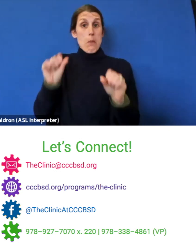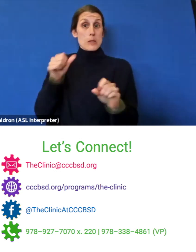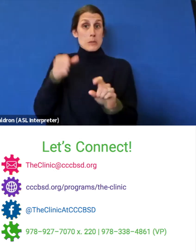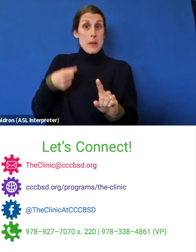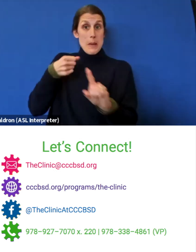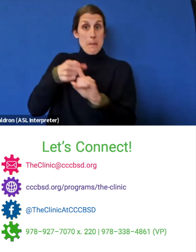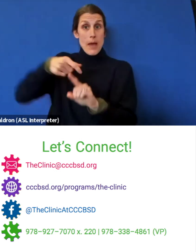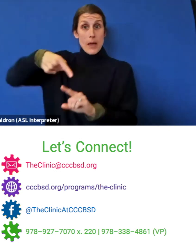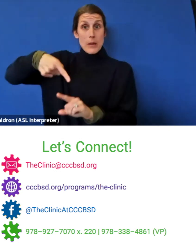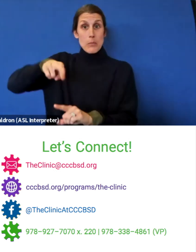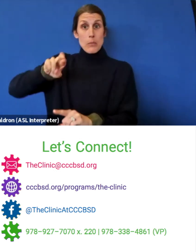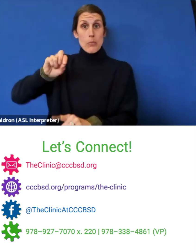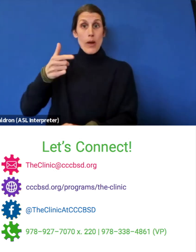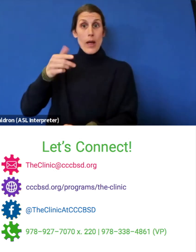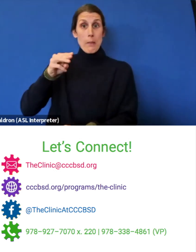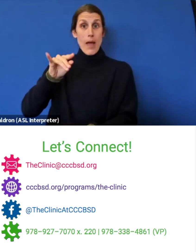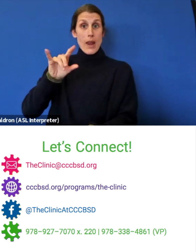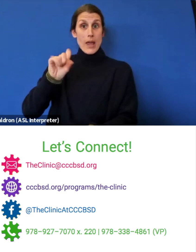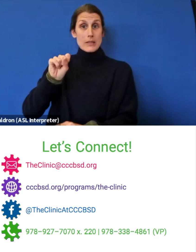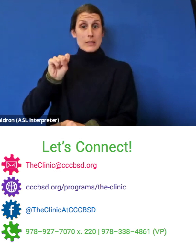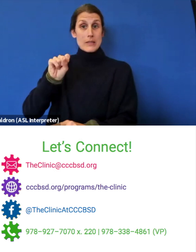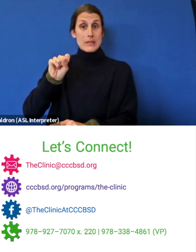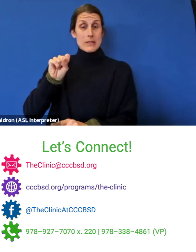and address them?